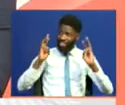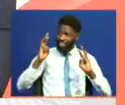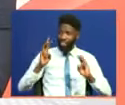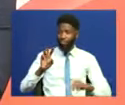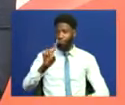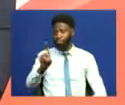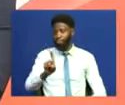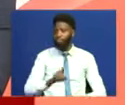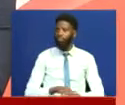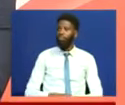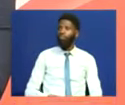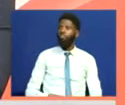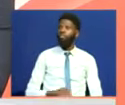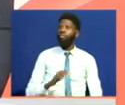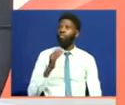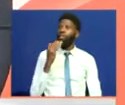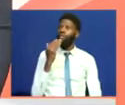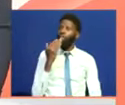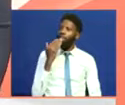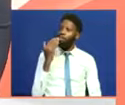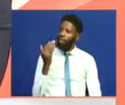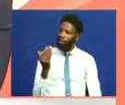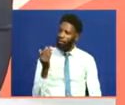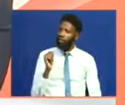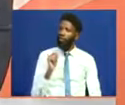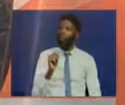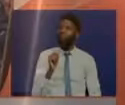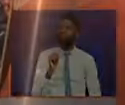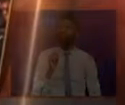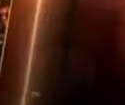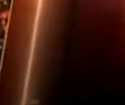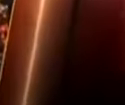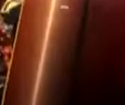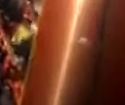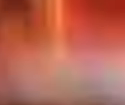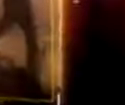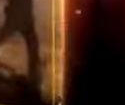most unfortunate thing we've witnessed as 2024 has begun.